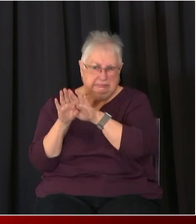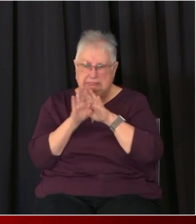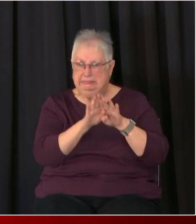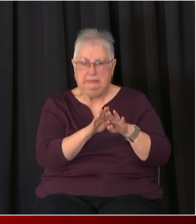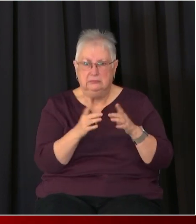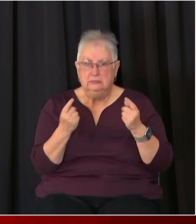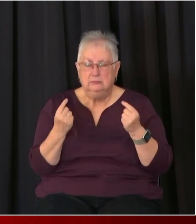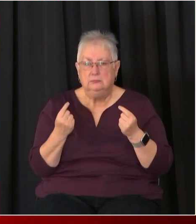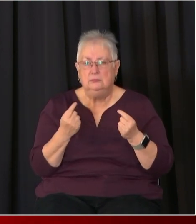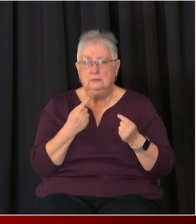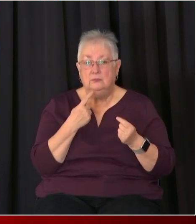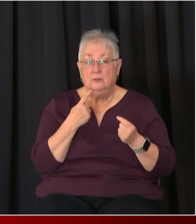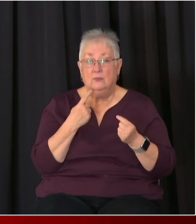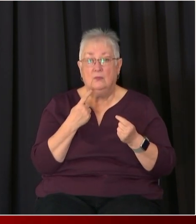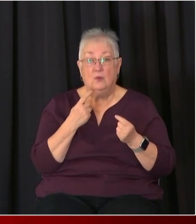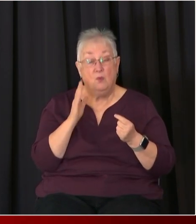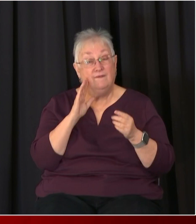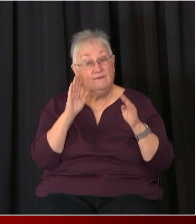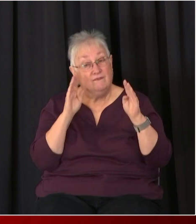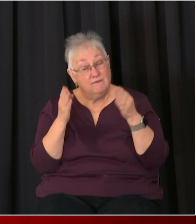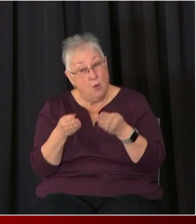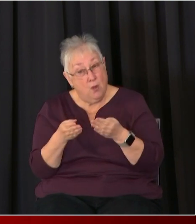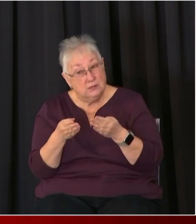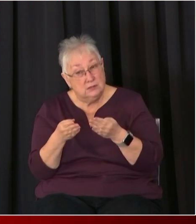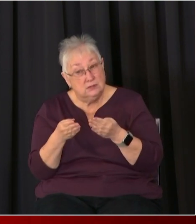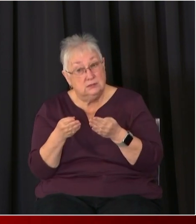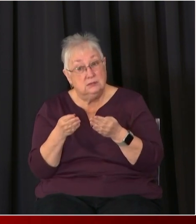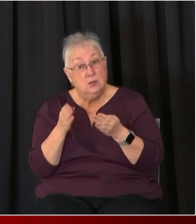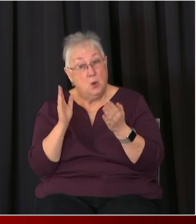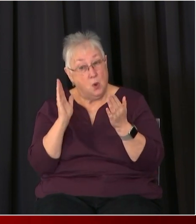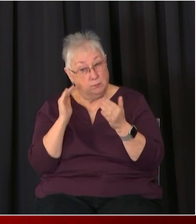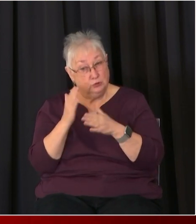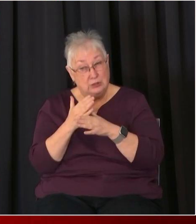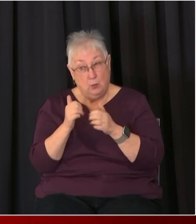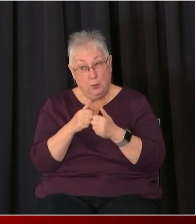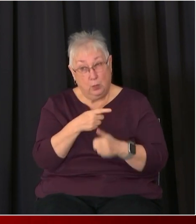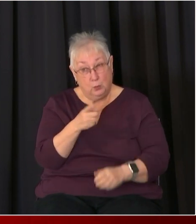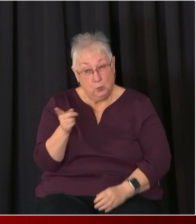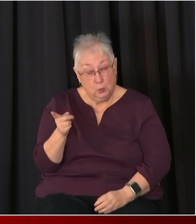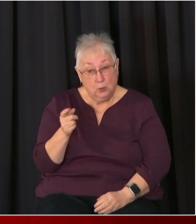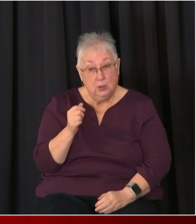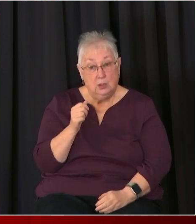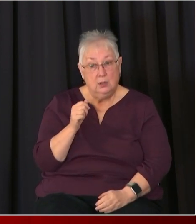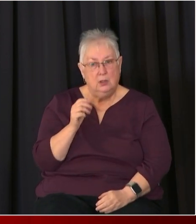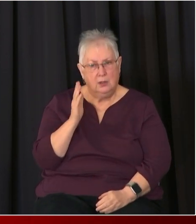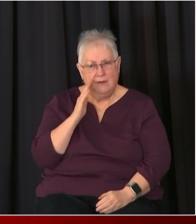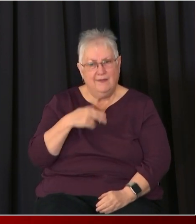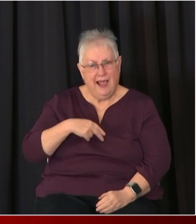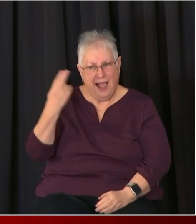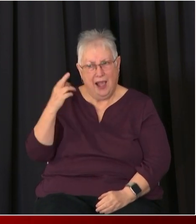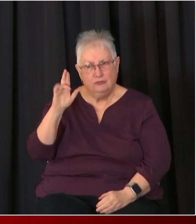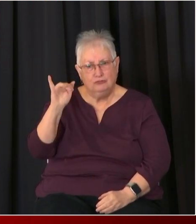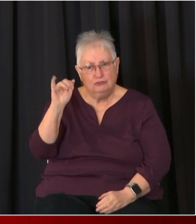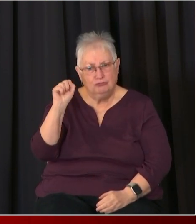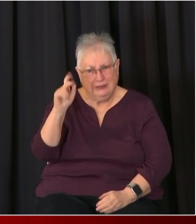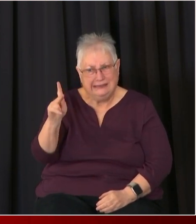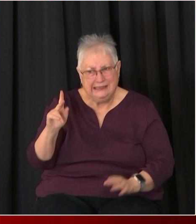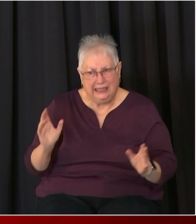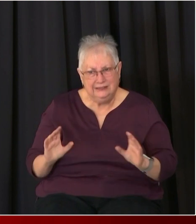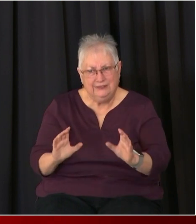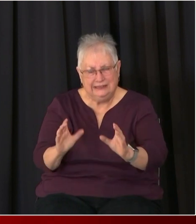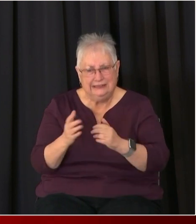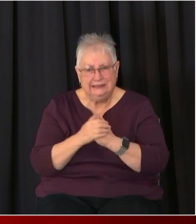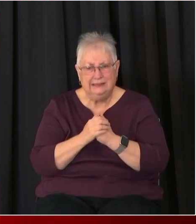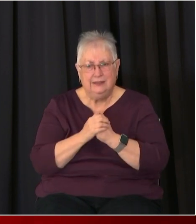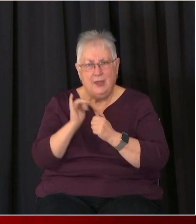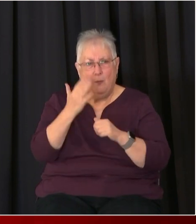focused, and I hope what I've shared with you is that there's a lot of high-risk activity. And so